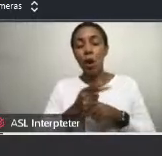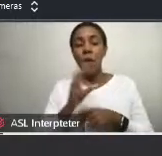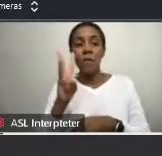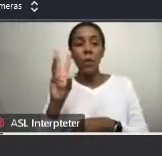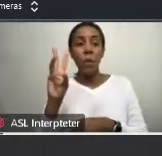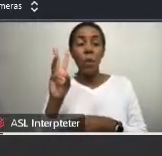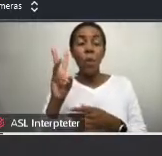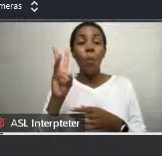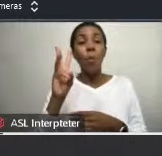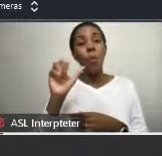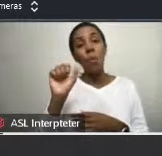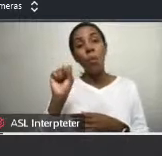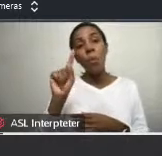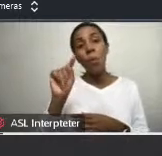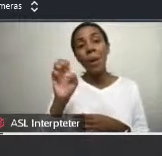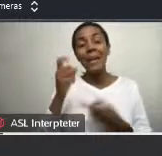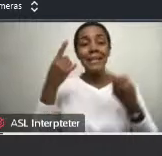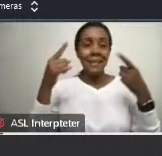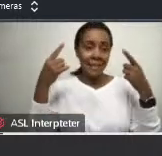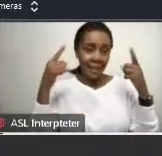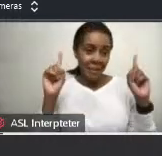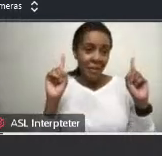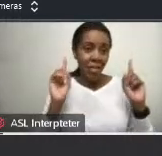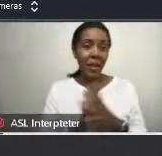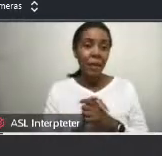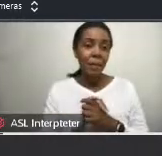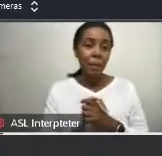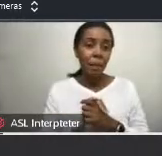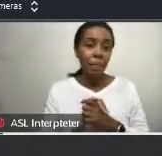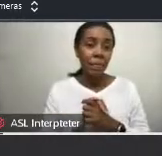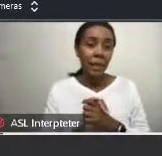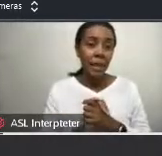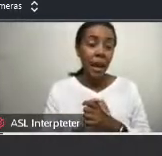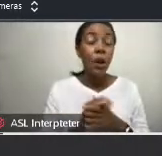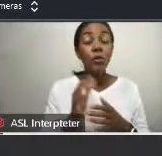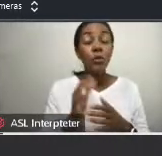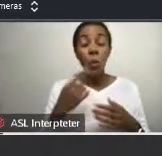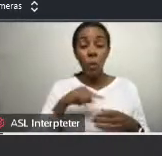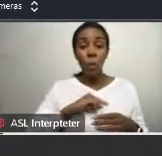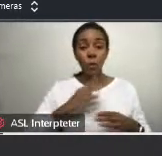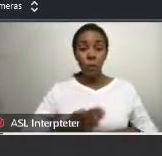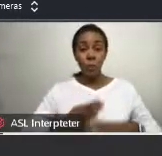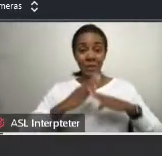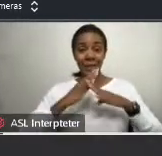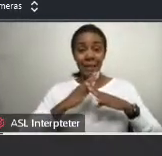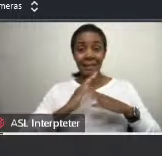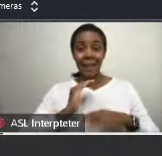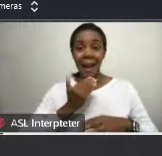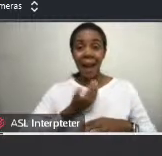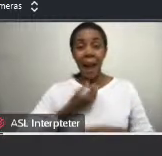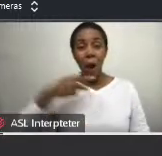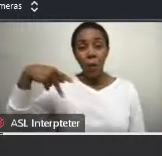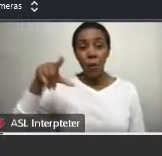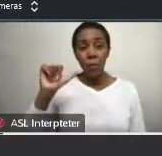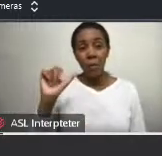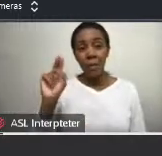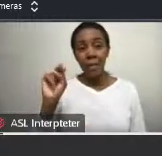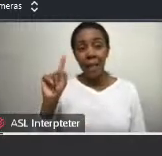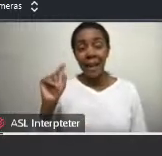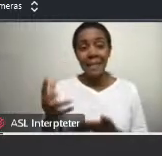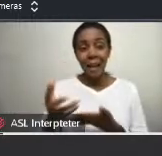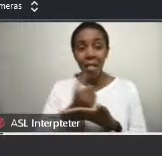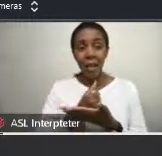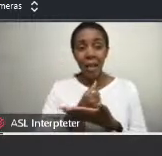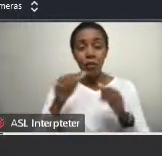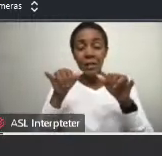to, so that it complies with the permit. So again, we want to protect our plants. So that's another in our collection system, because